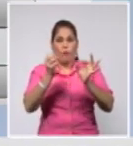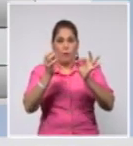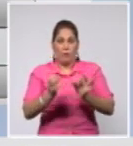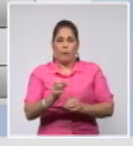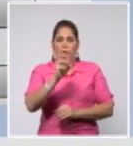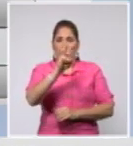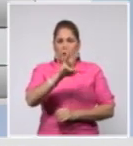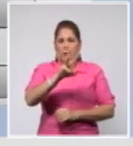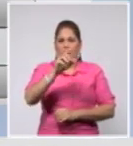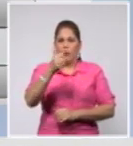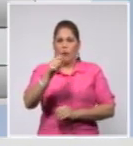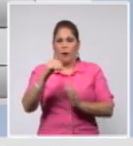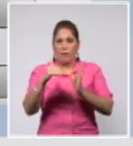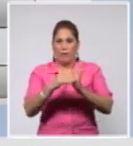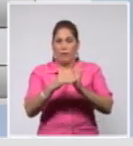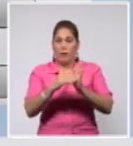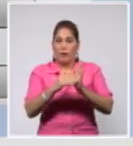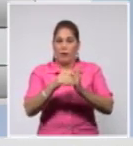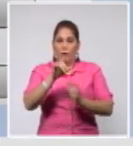Yesterday,